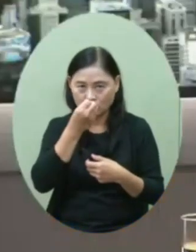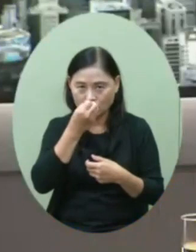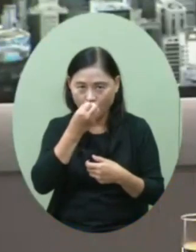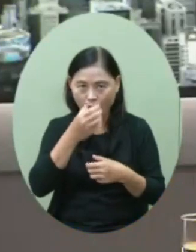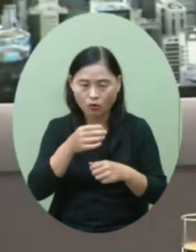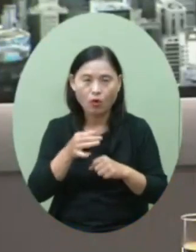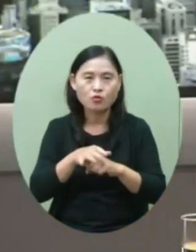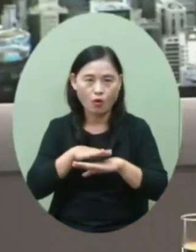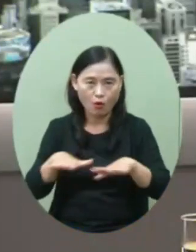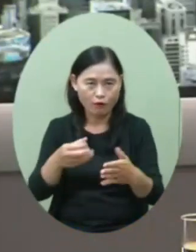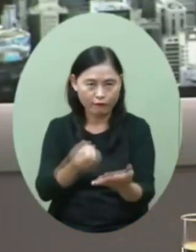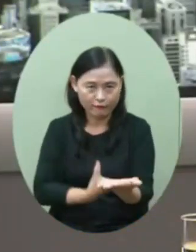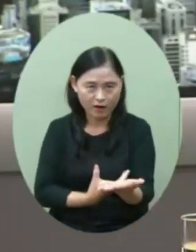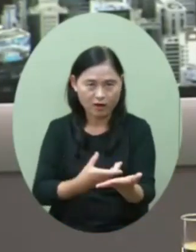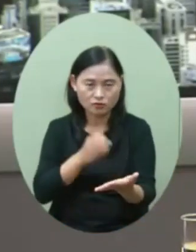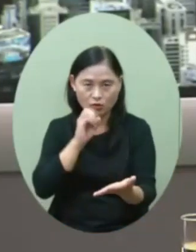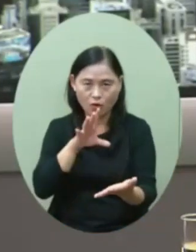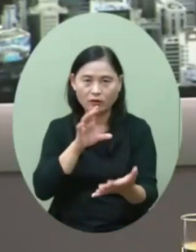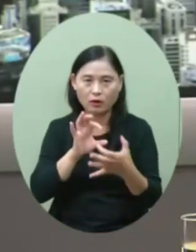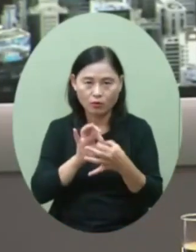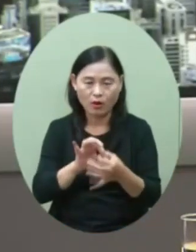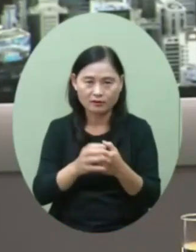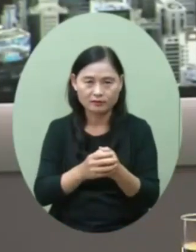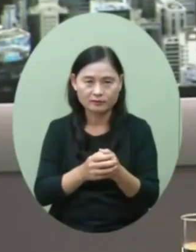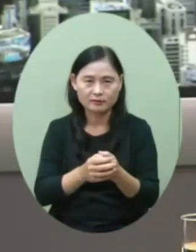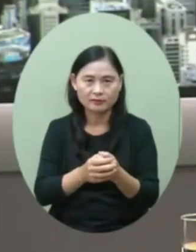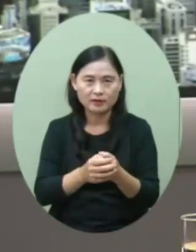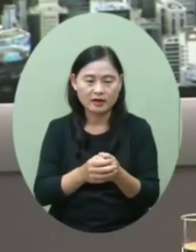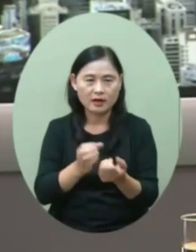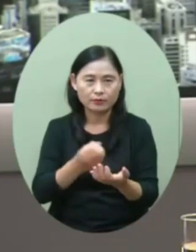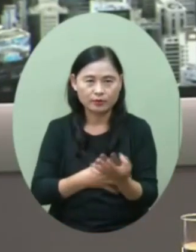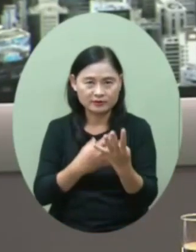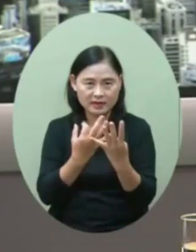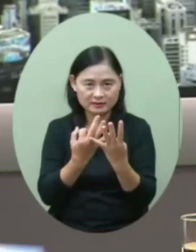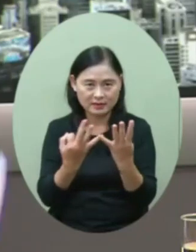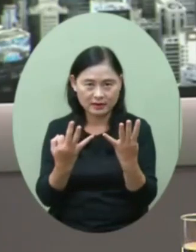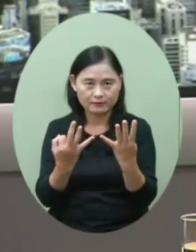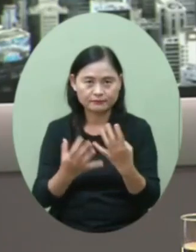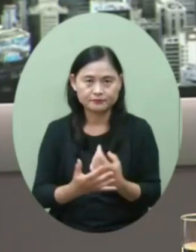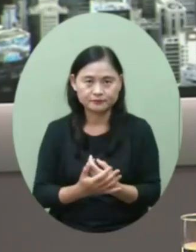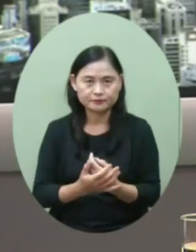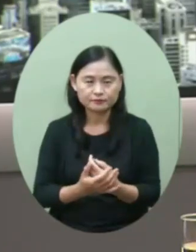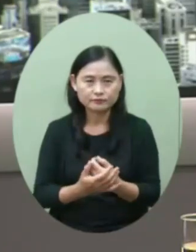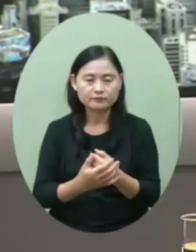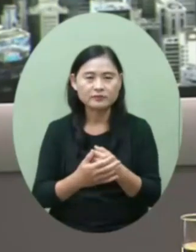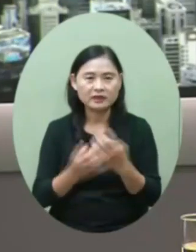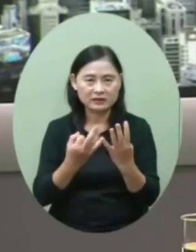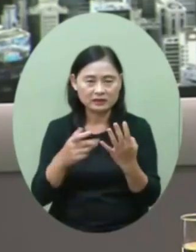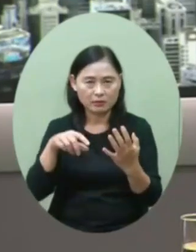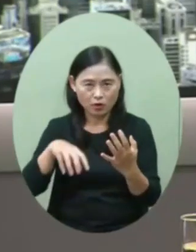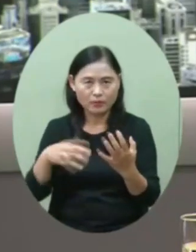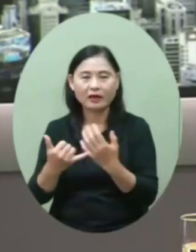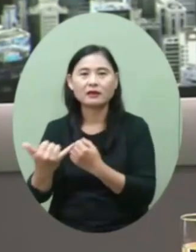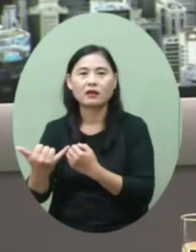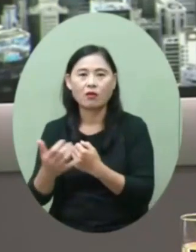under the national security law, Article